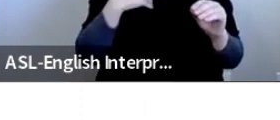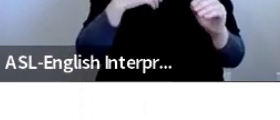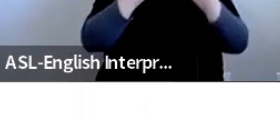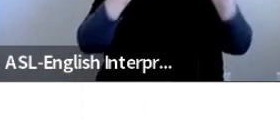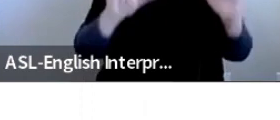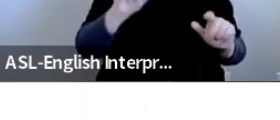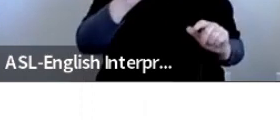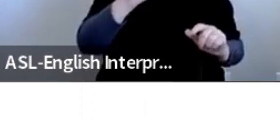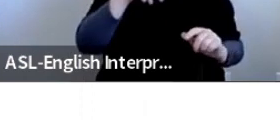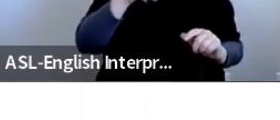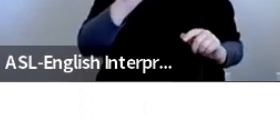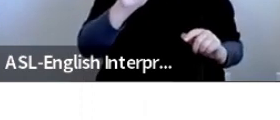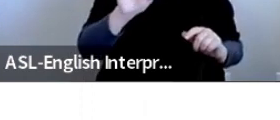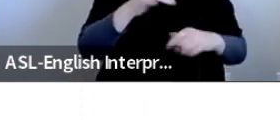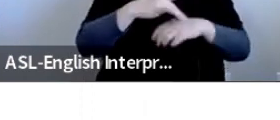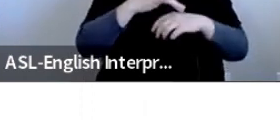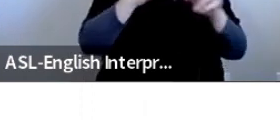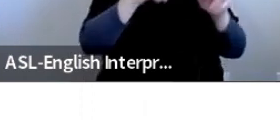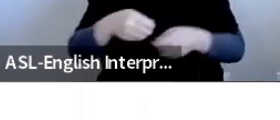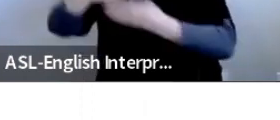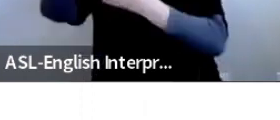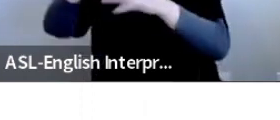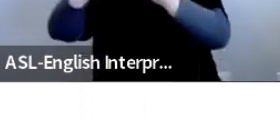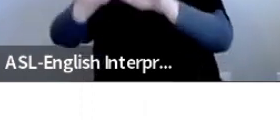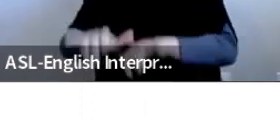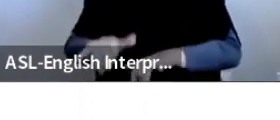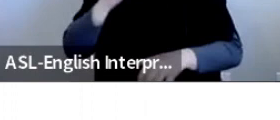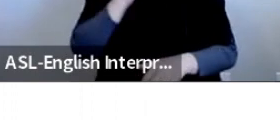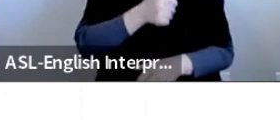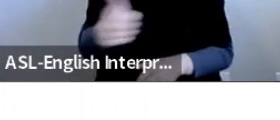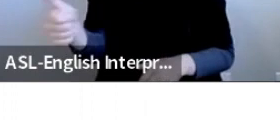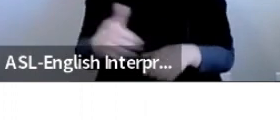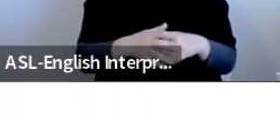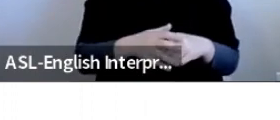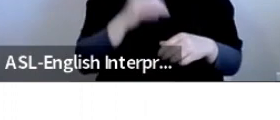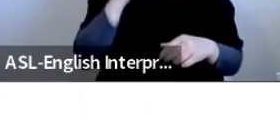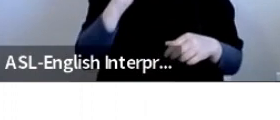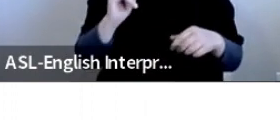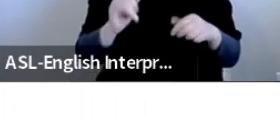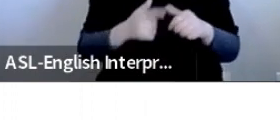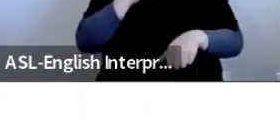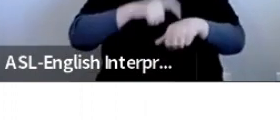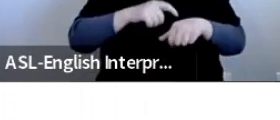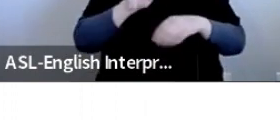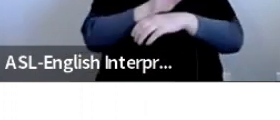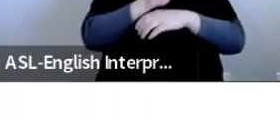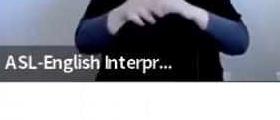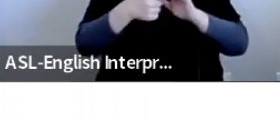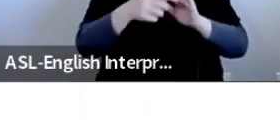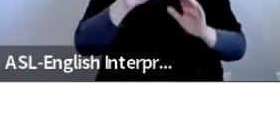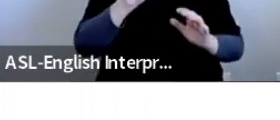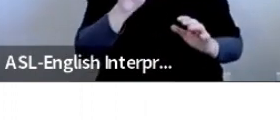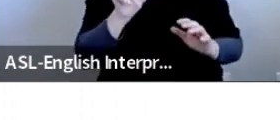download right on this section. So if you're really unfamiliar with the business model canvas and you need some